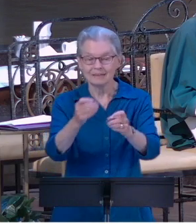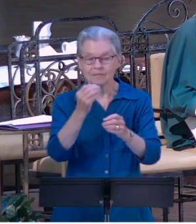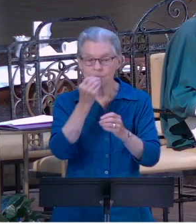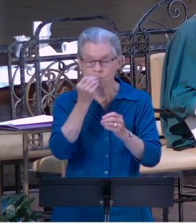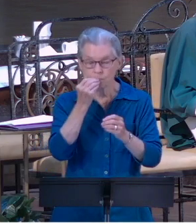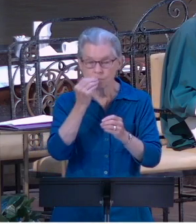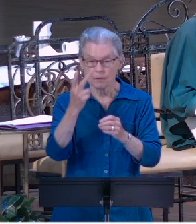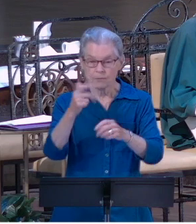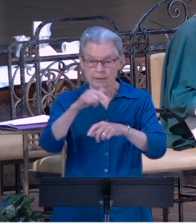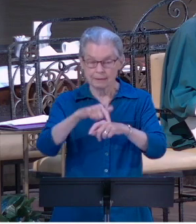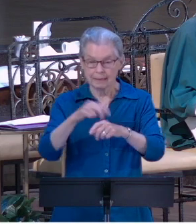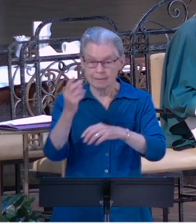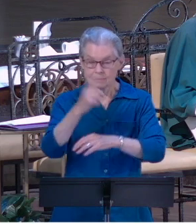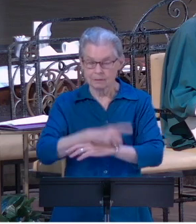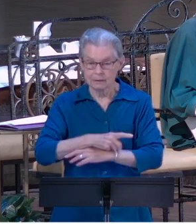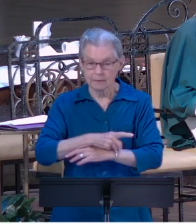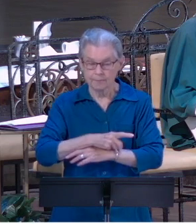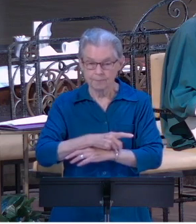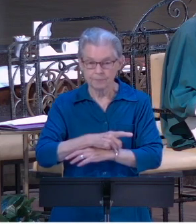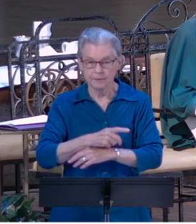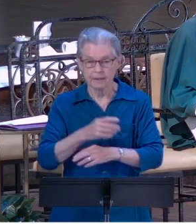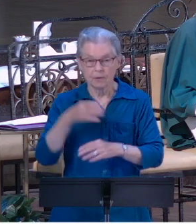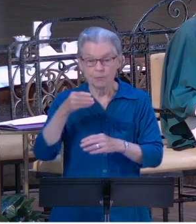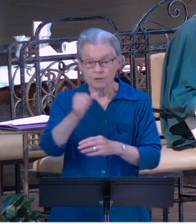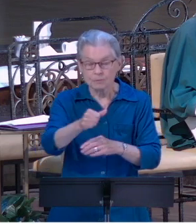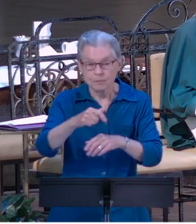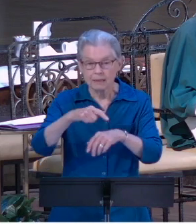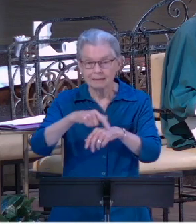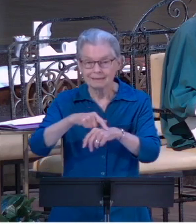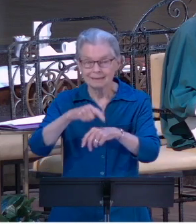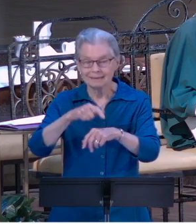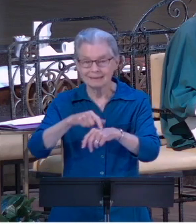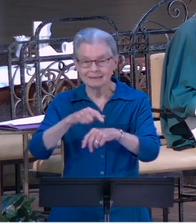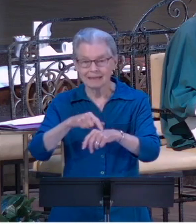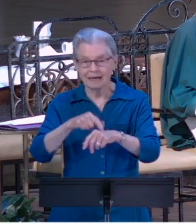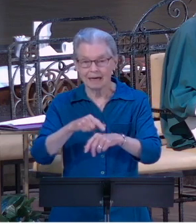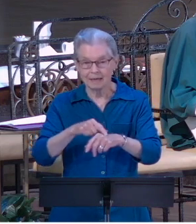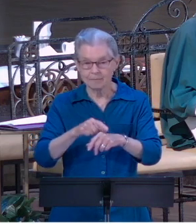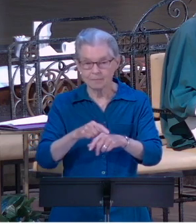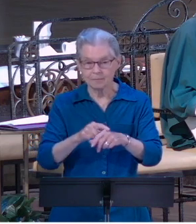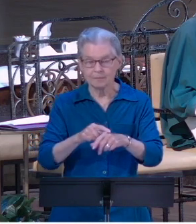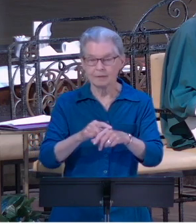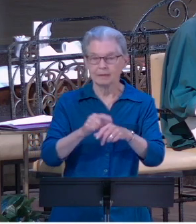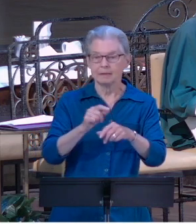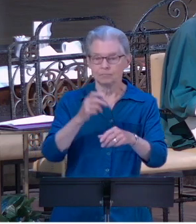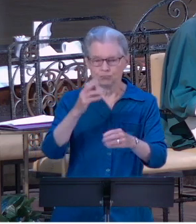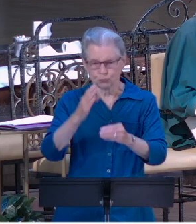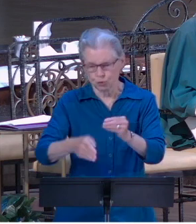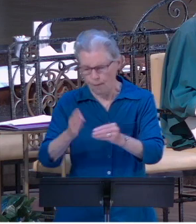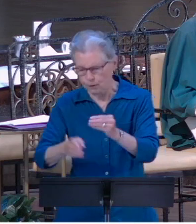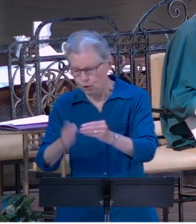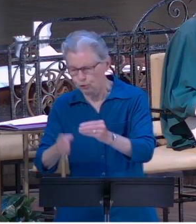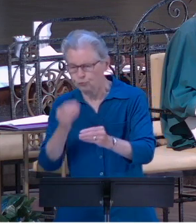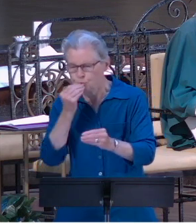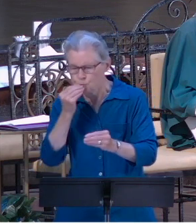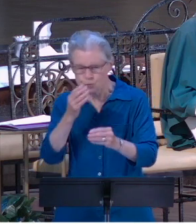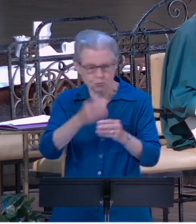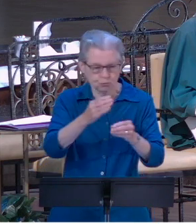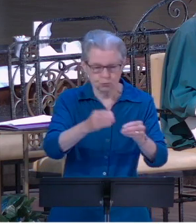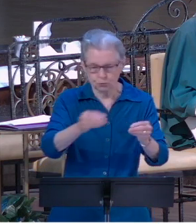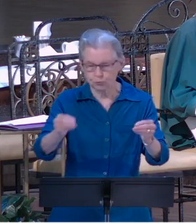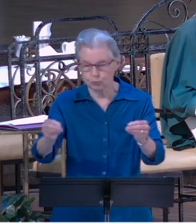them families. We spent a lot of time helping to chop onions and tomatoes and peppers that we would